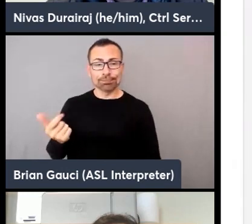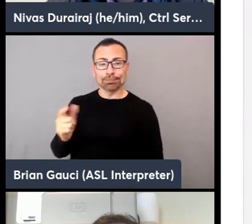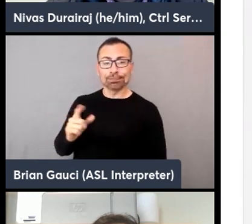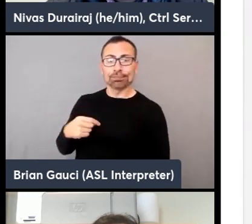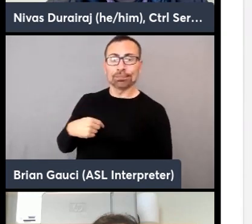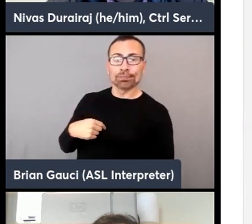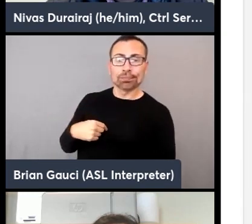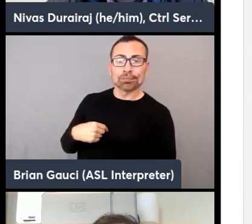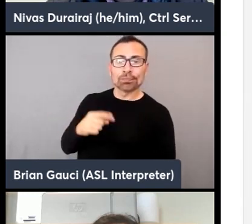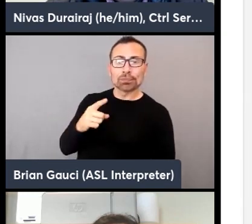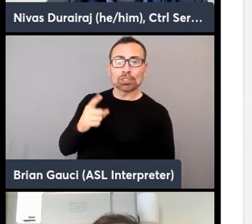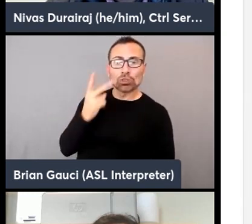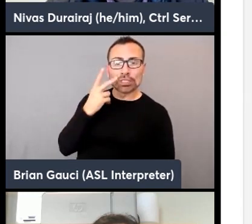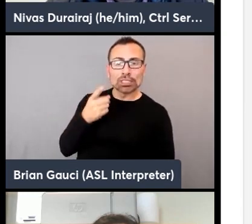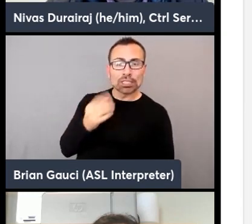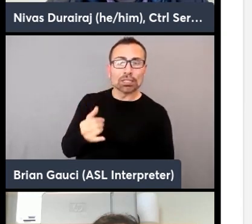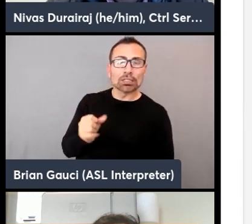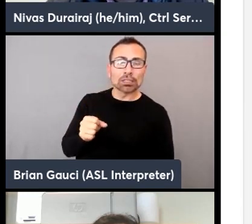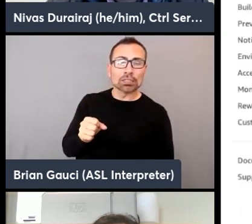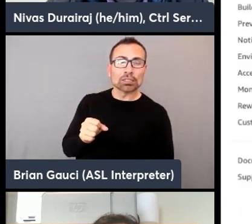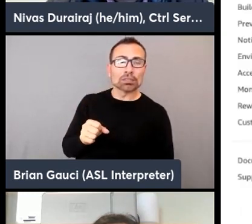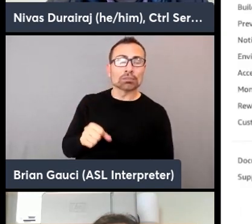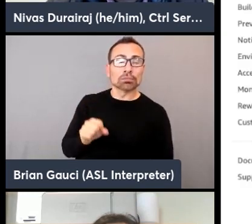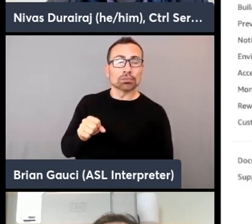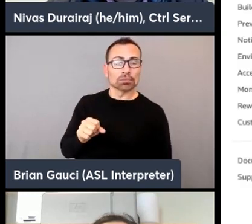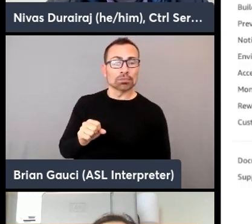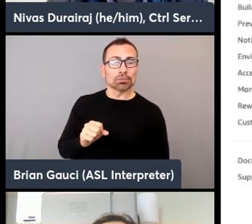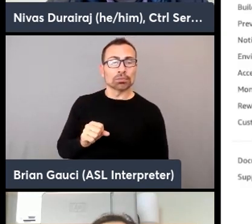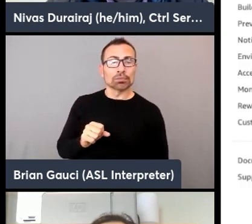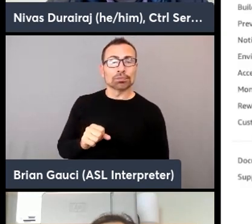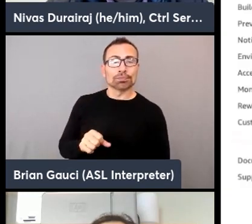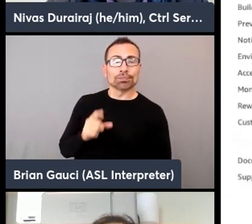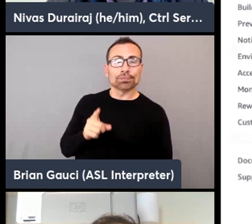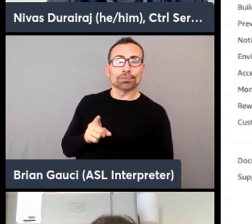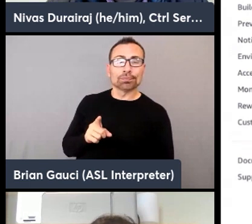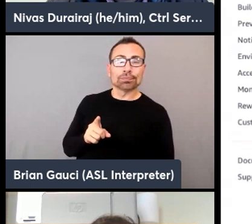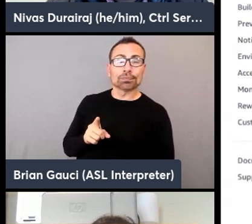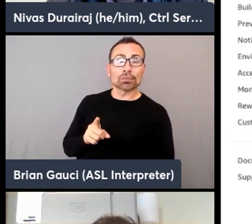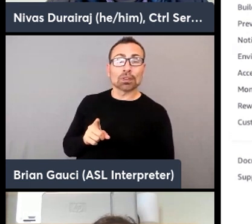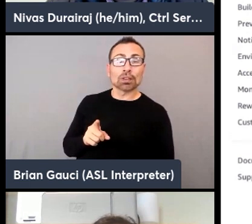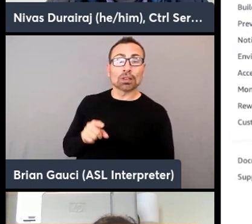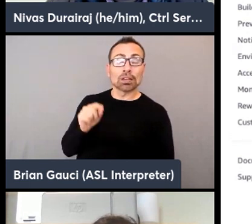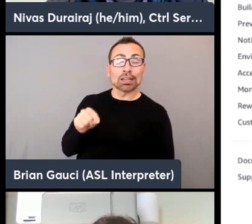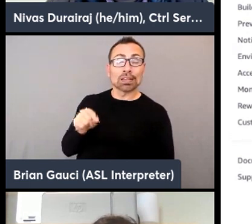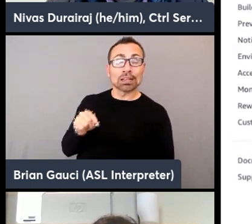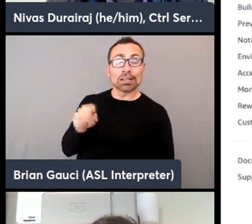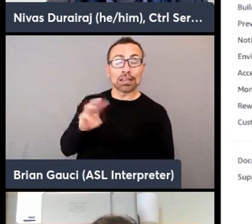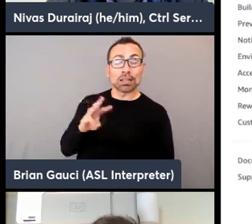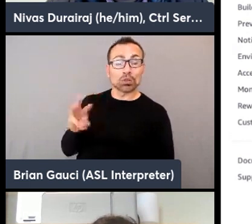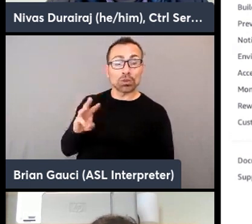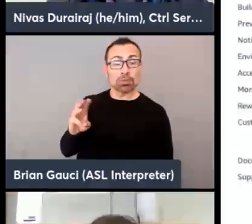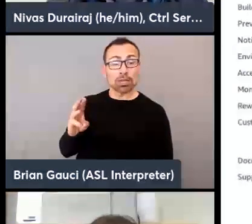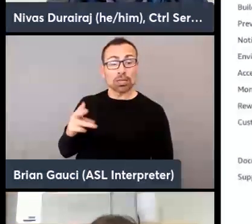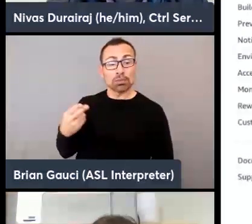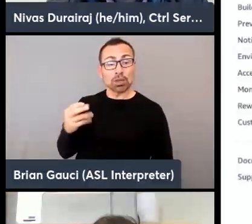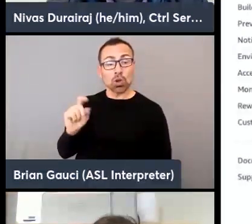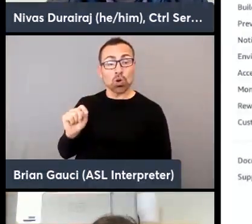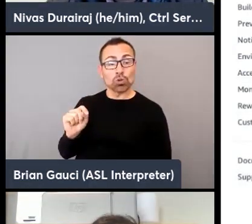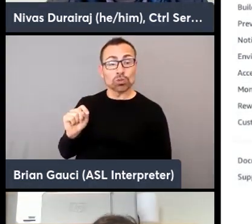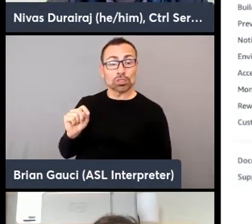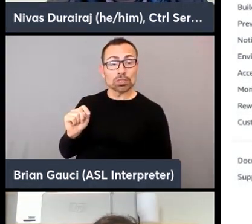is this tab being shown now? Yep. It is. Yes. Okay. So yeah, this website is being hosted